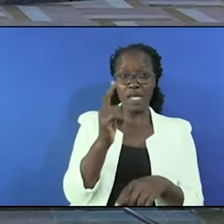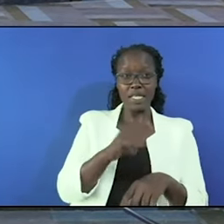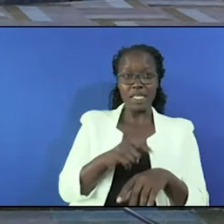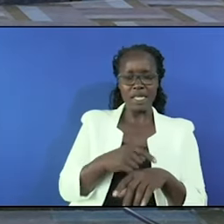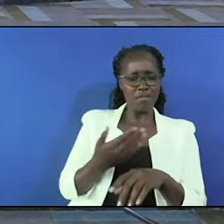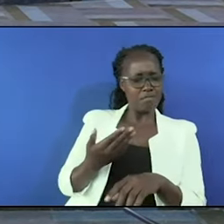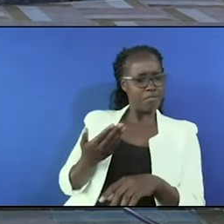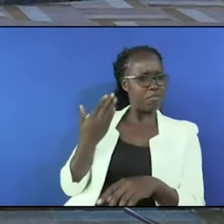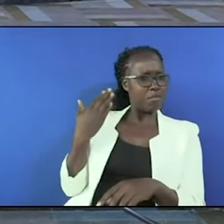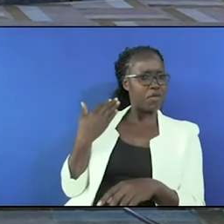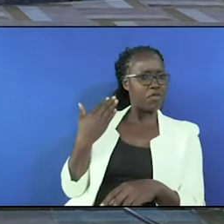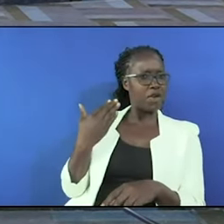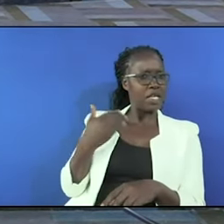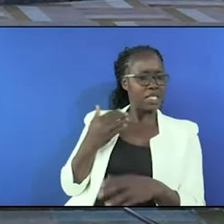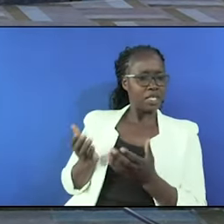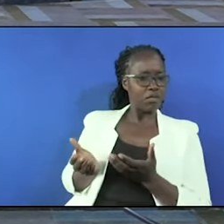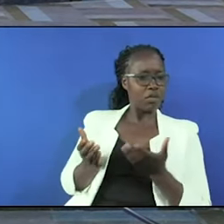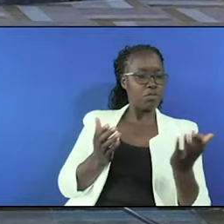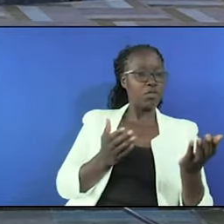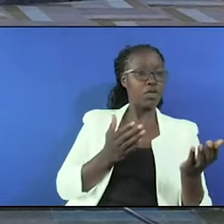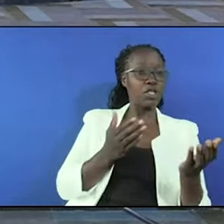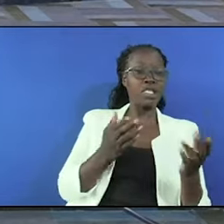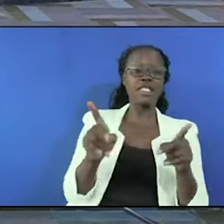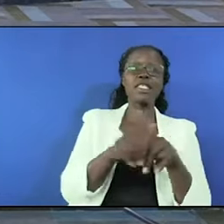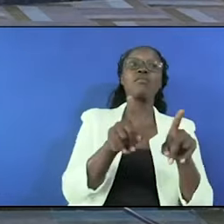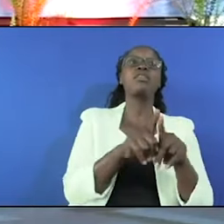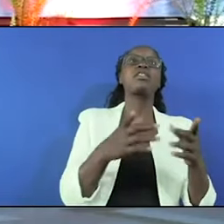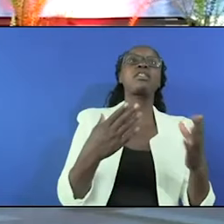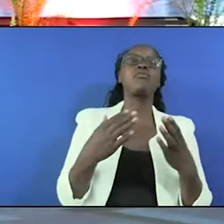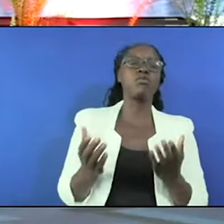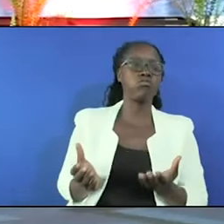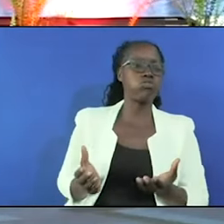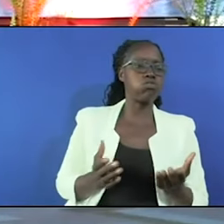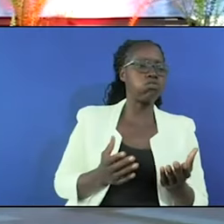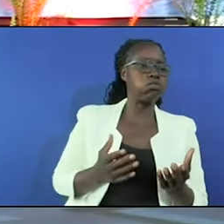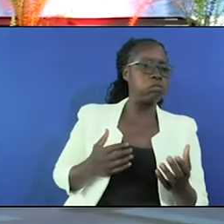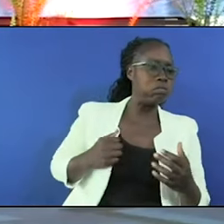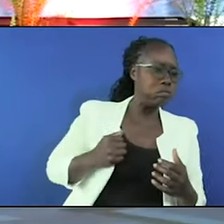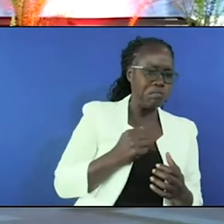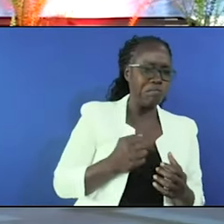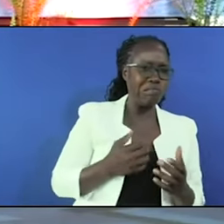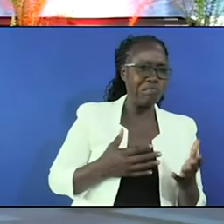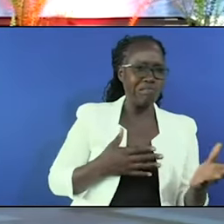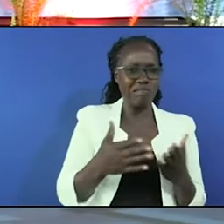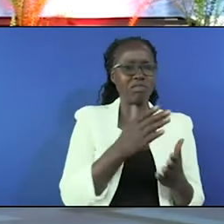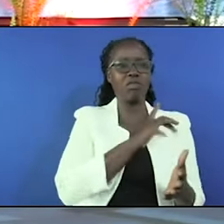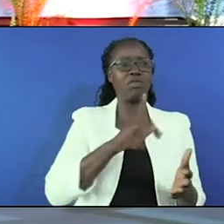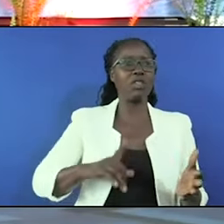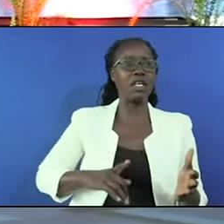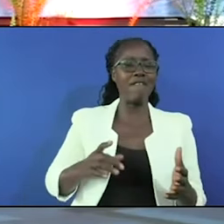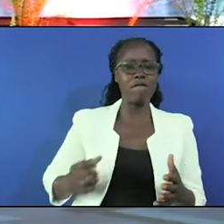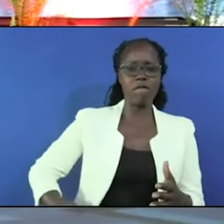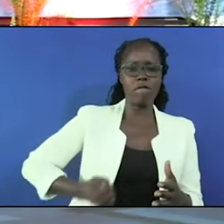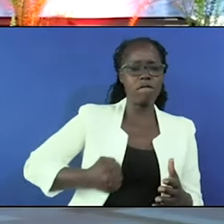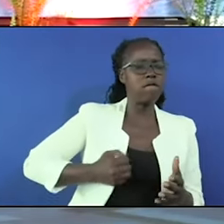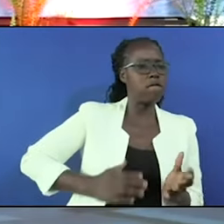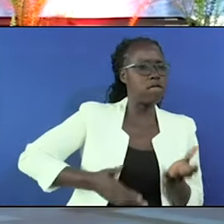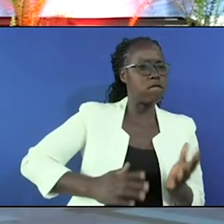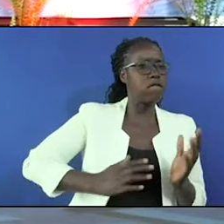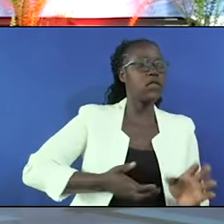time she had been brought by these very people before the Lord, and they were holding